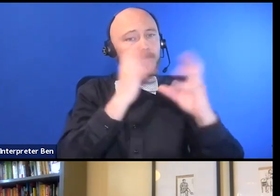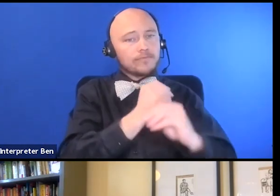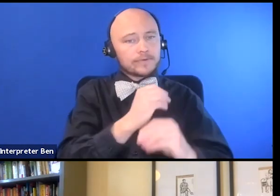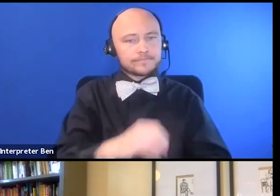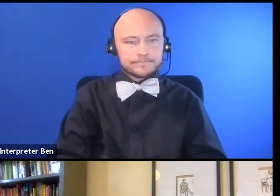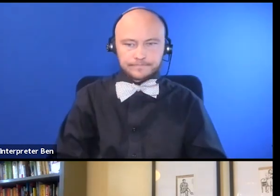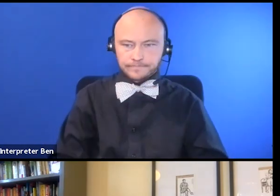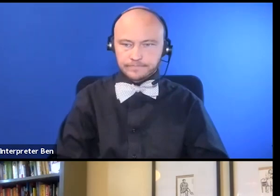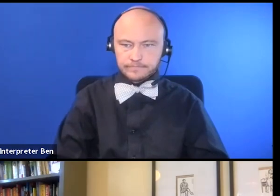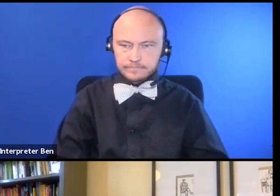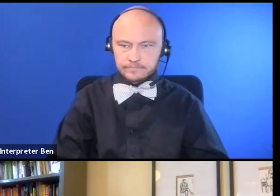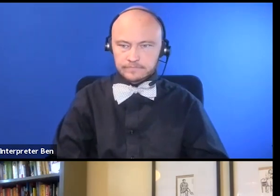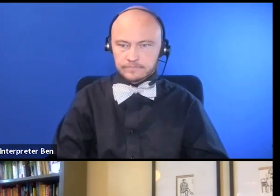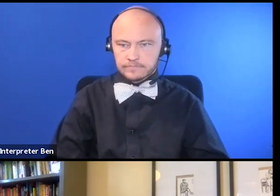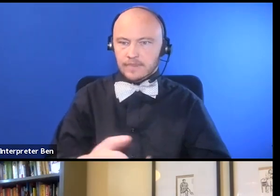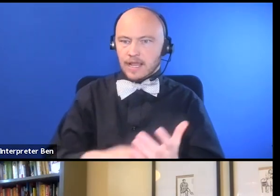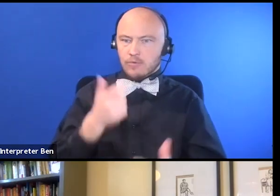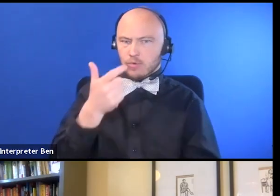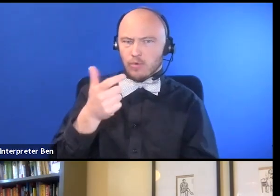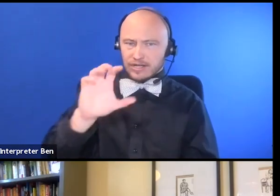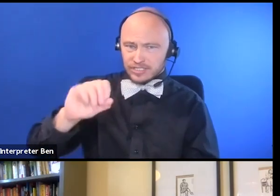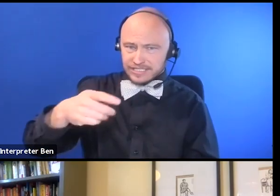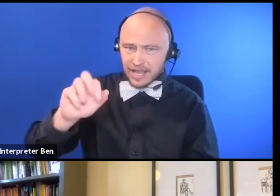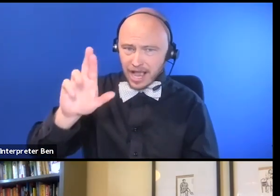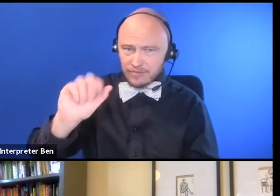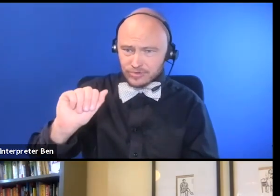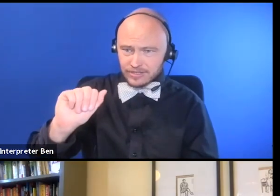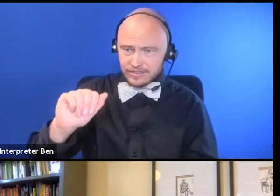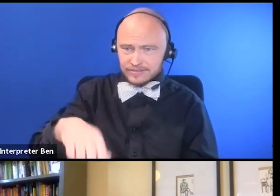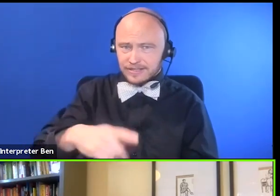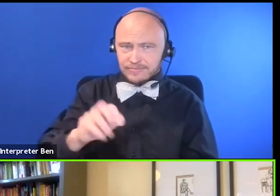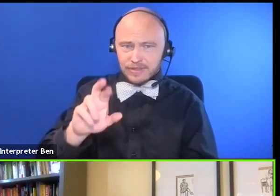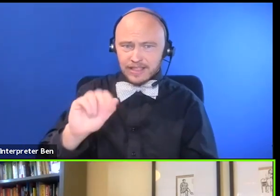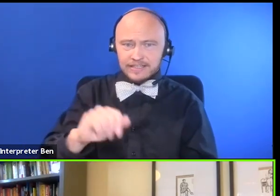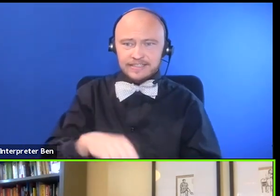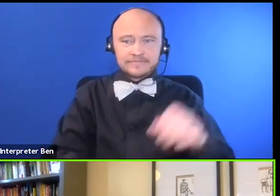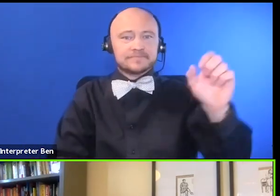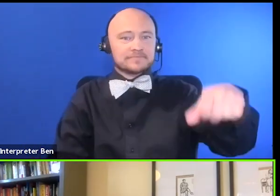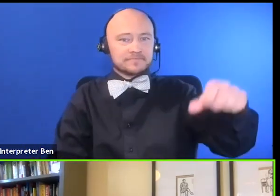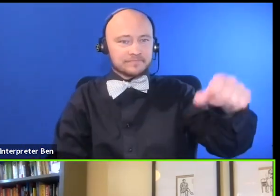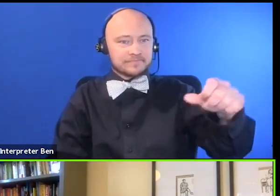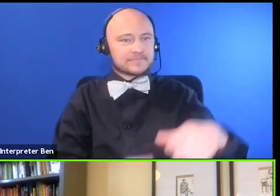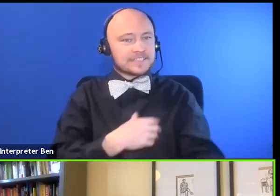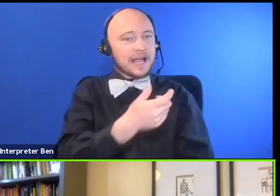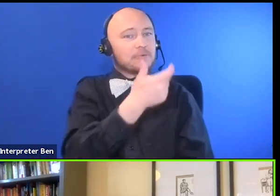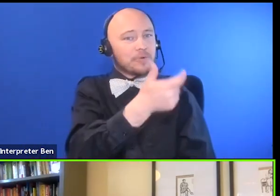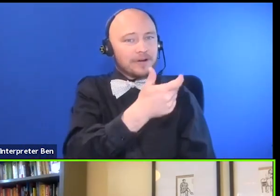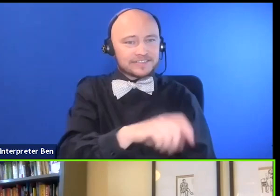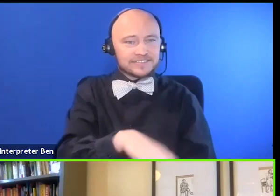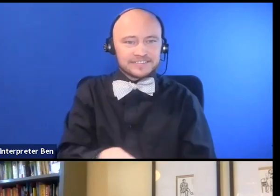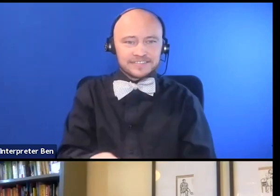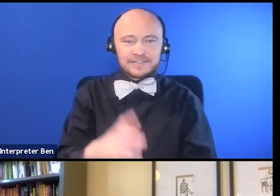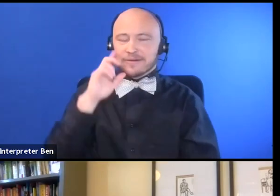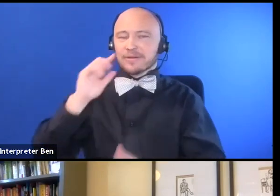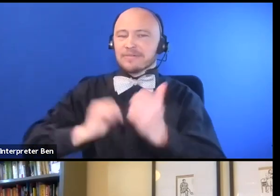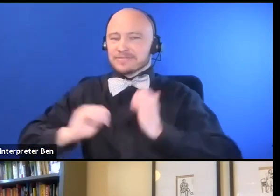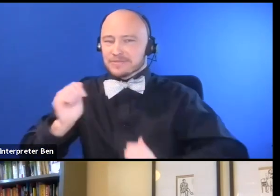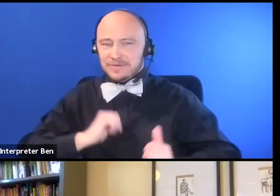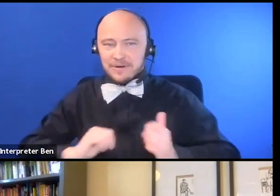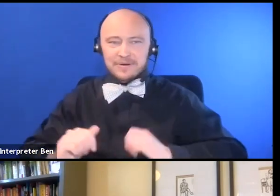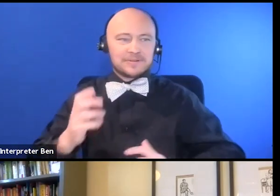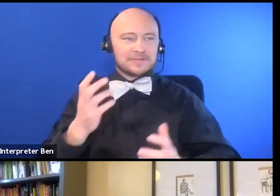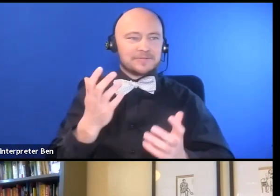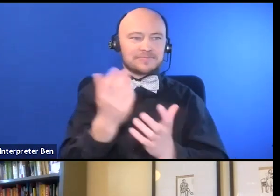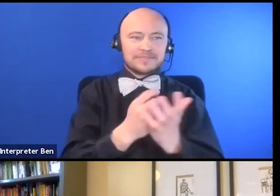I want to watch this opera. Is it opera? Libretto? Yes. Yes. I want to watch this opera. I want to watch this show. That